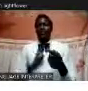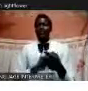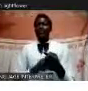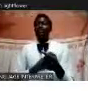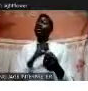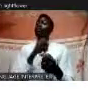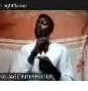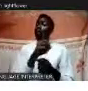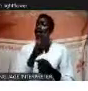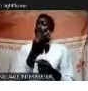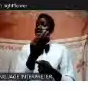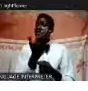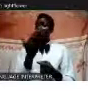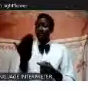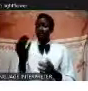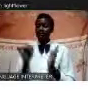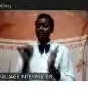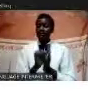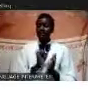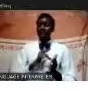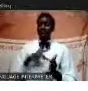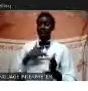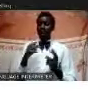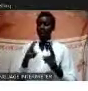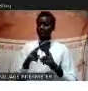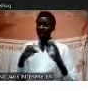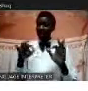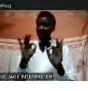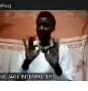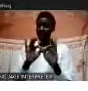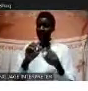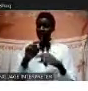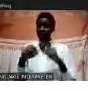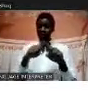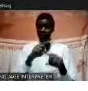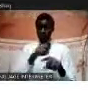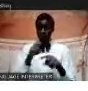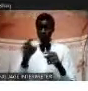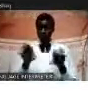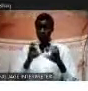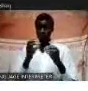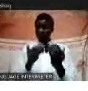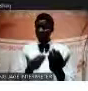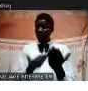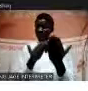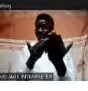that I feel is important when you do a presentation, that there is key